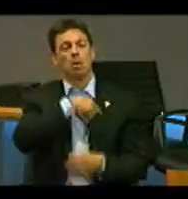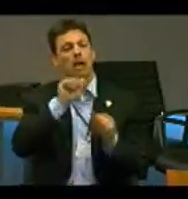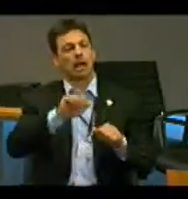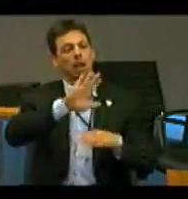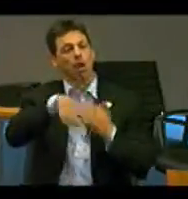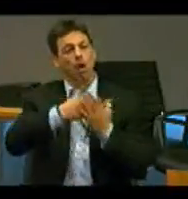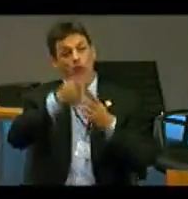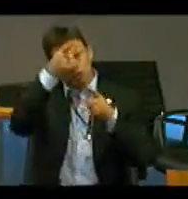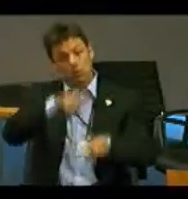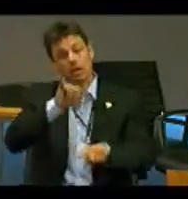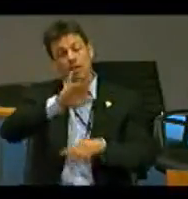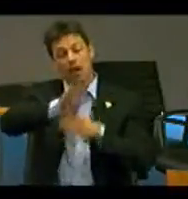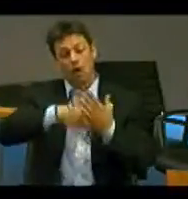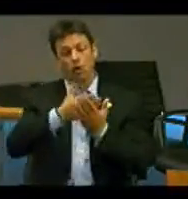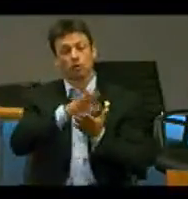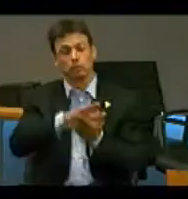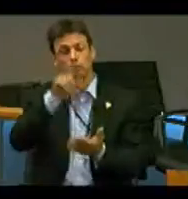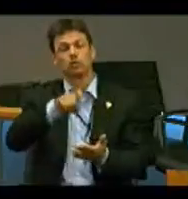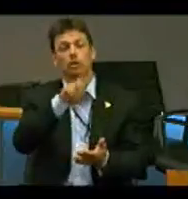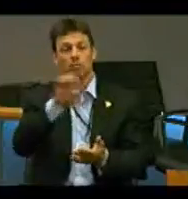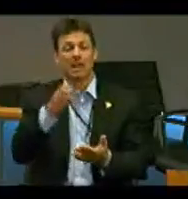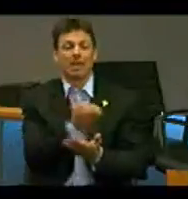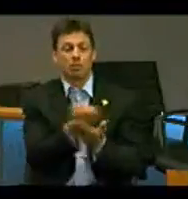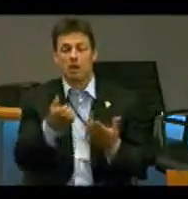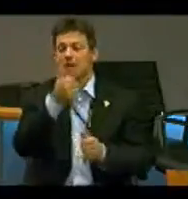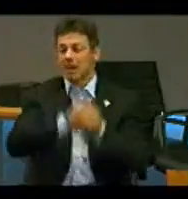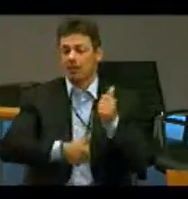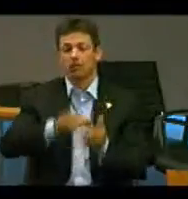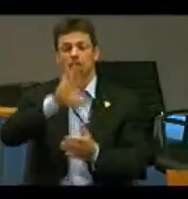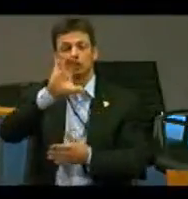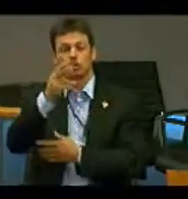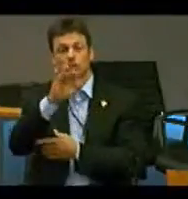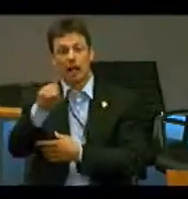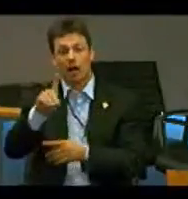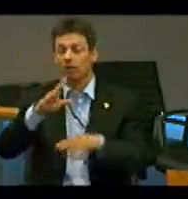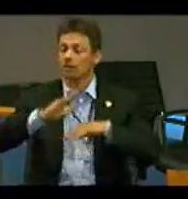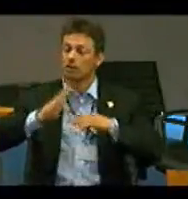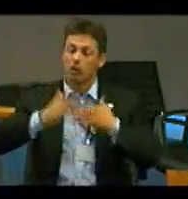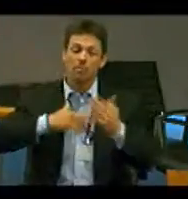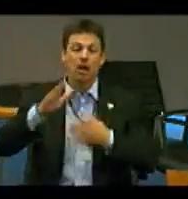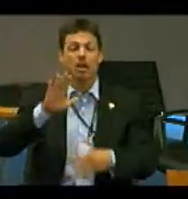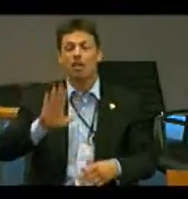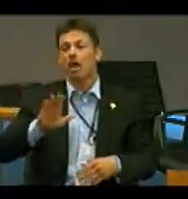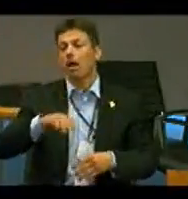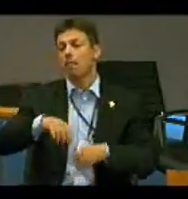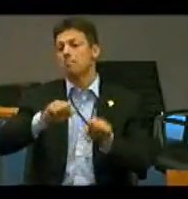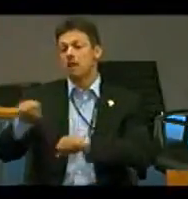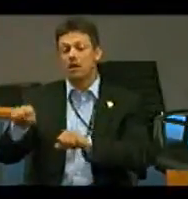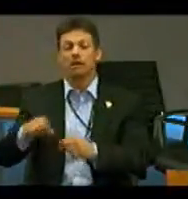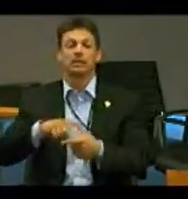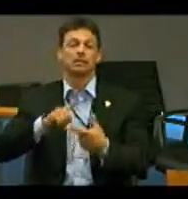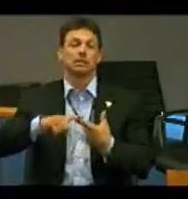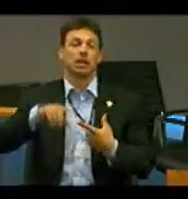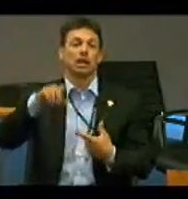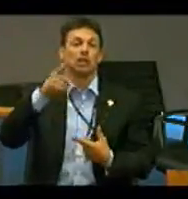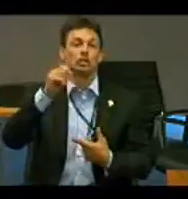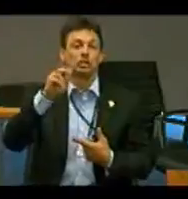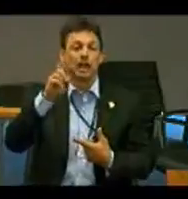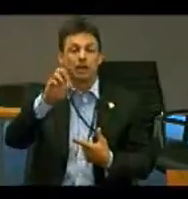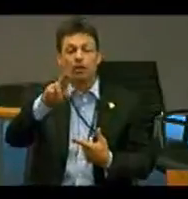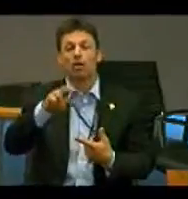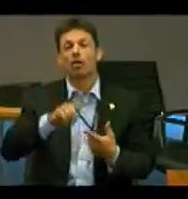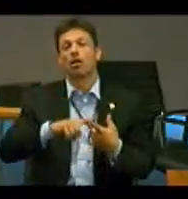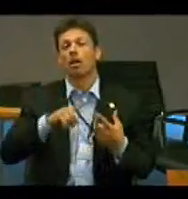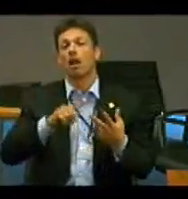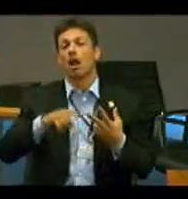that every school should be equipped to provide every child, regardless of abilities, color, gender, or orientation, with the